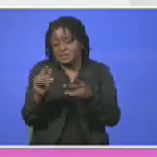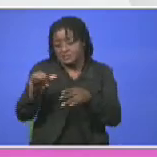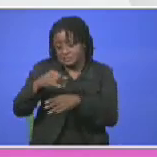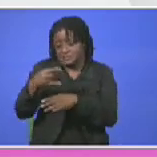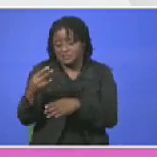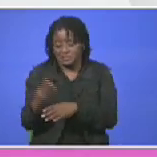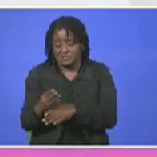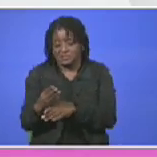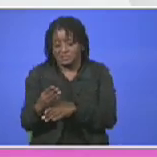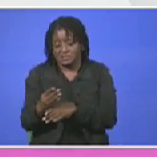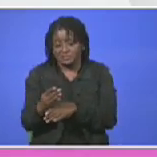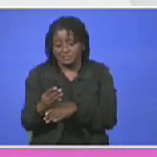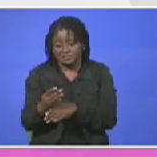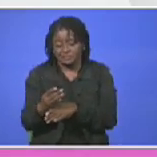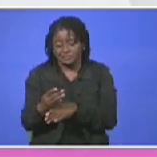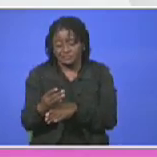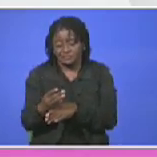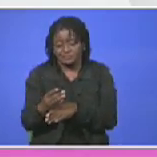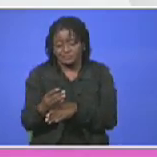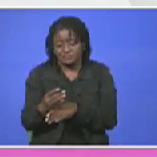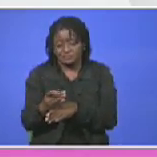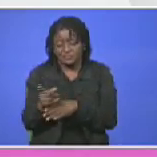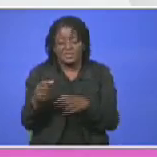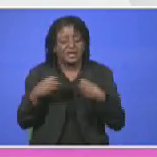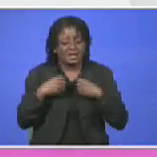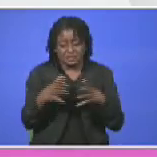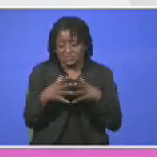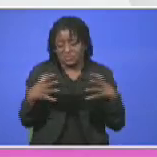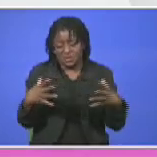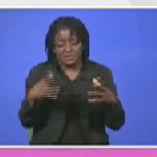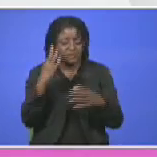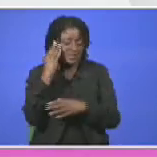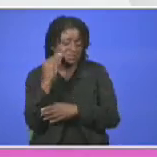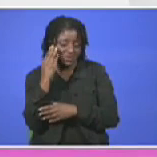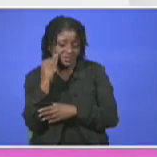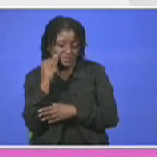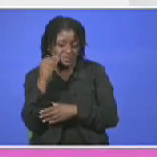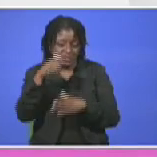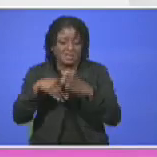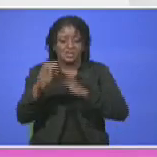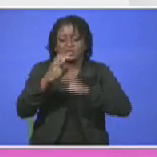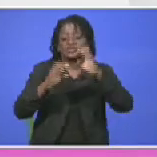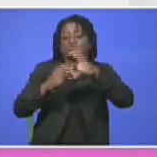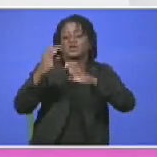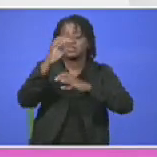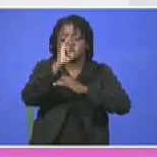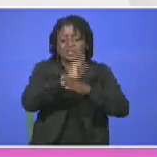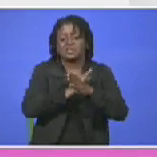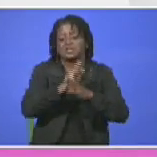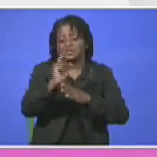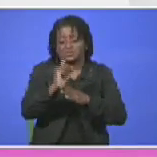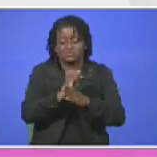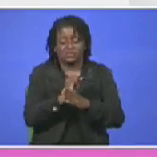having had tremendous amount of experience in the construction industry